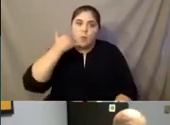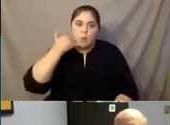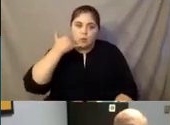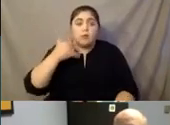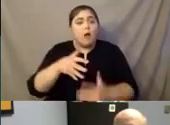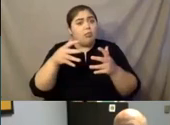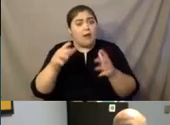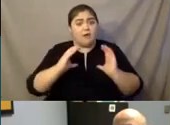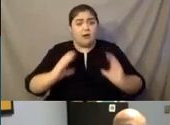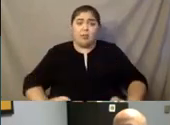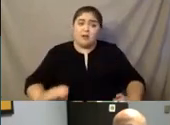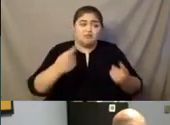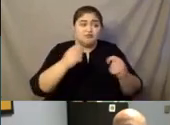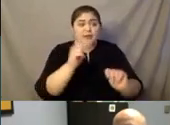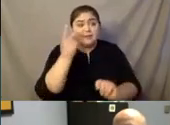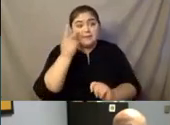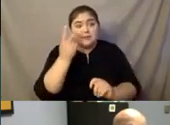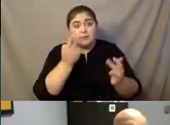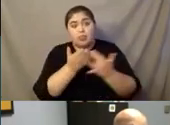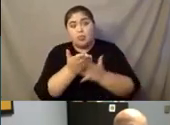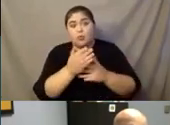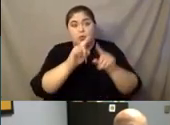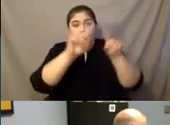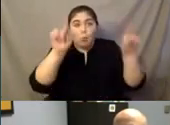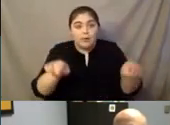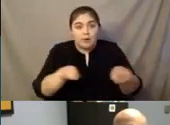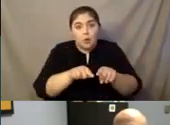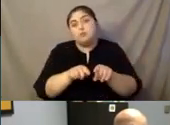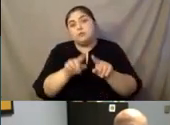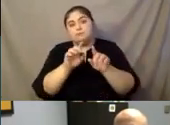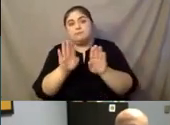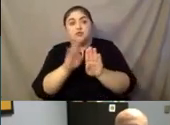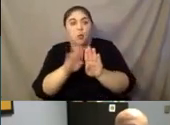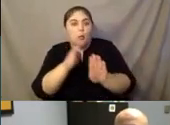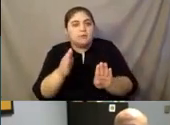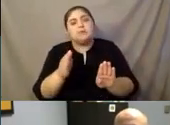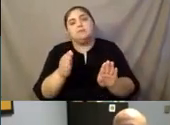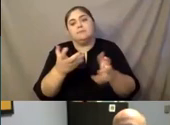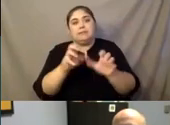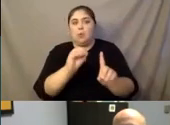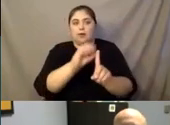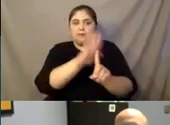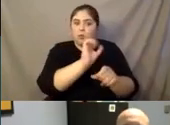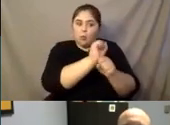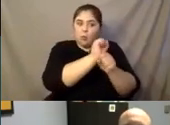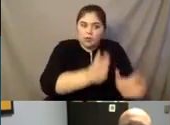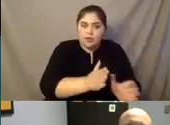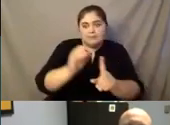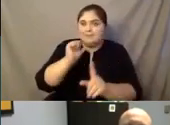other clients, we were just trying to see them through windows and through doors and not exposing either our workers or the